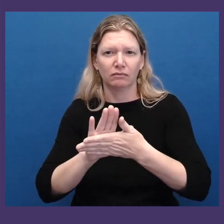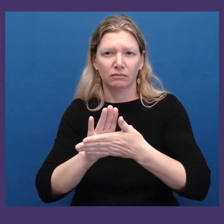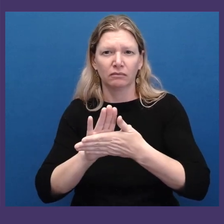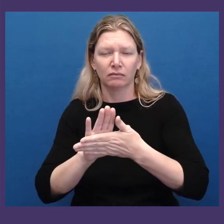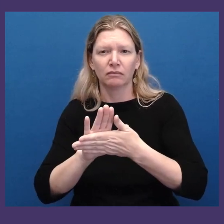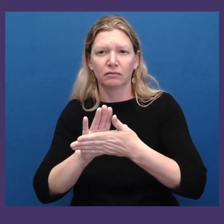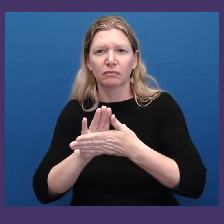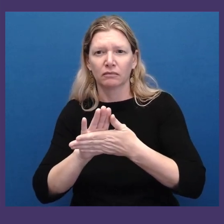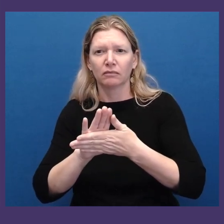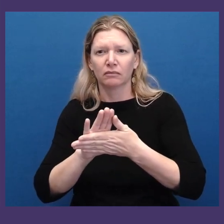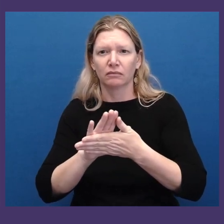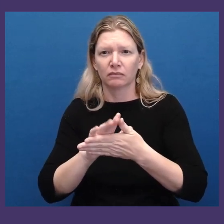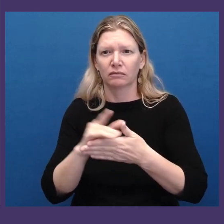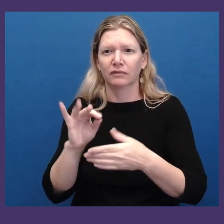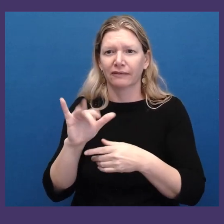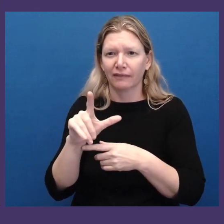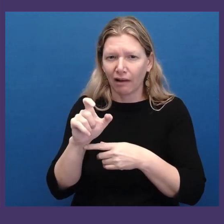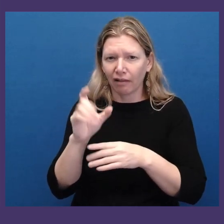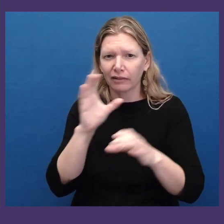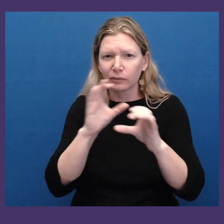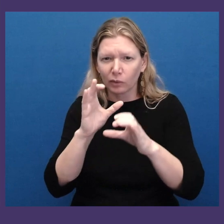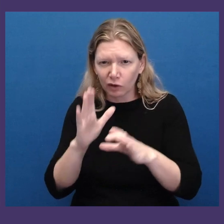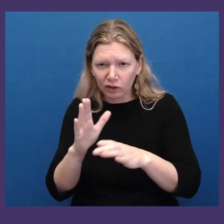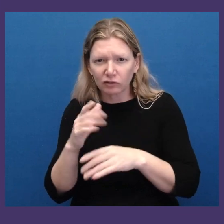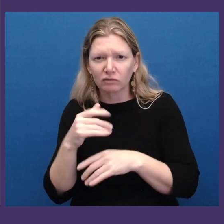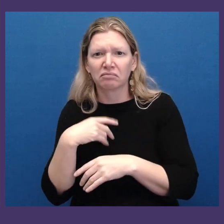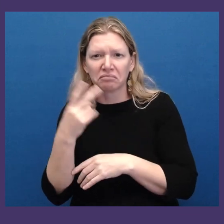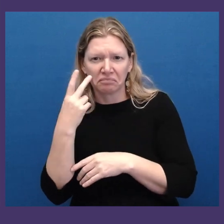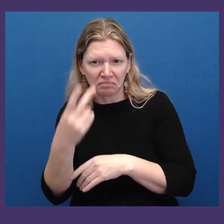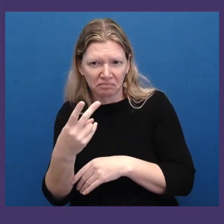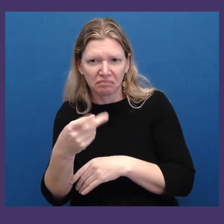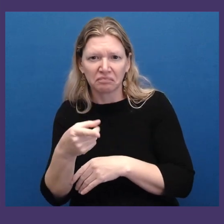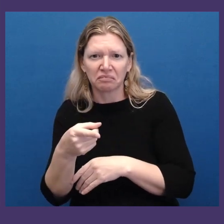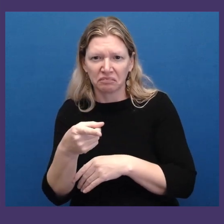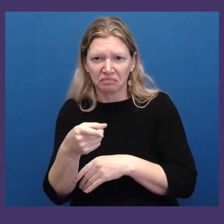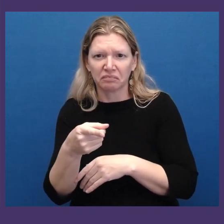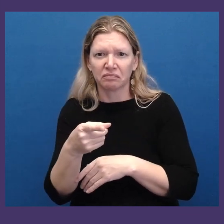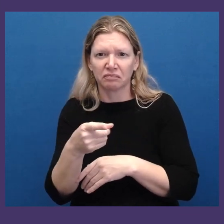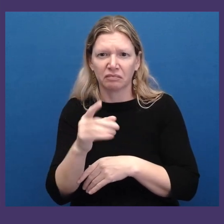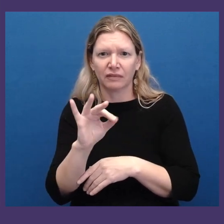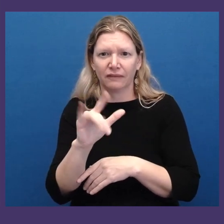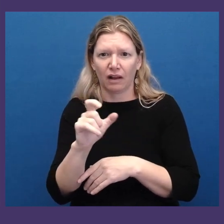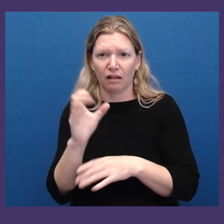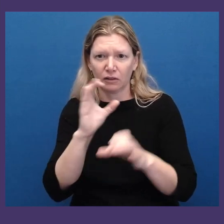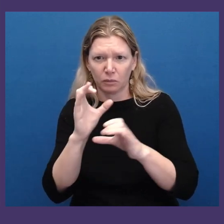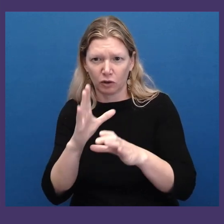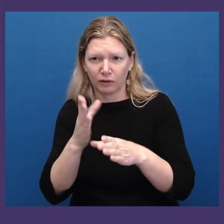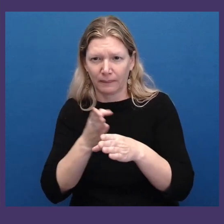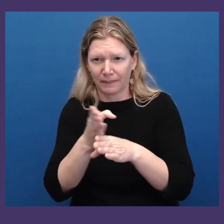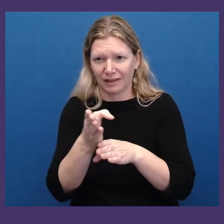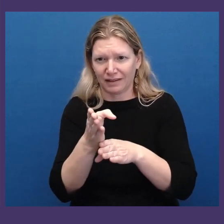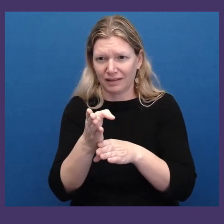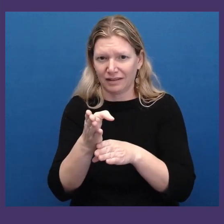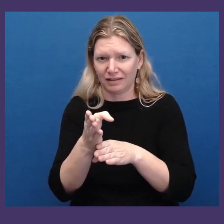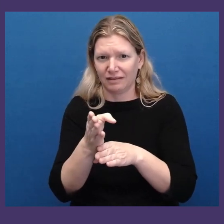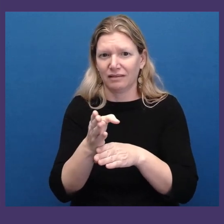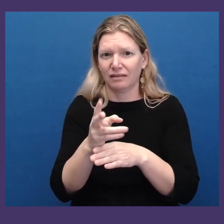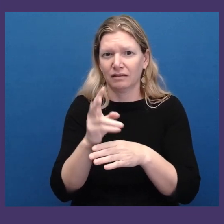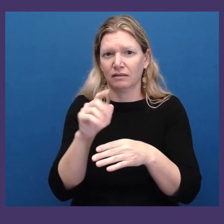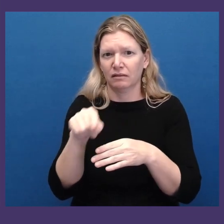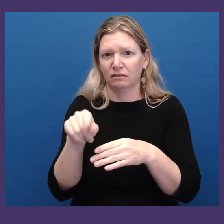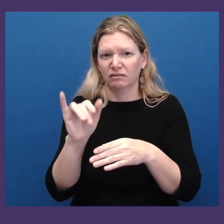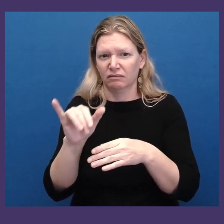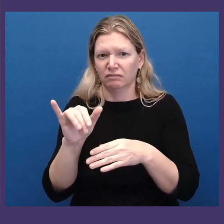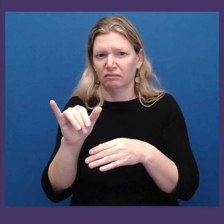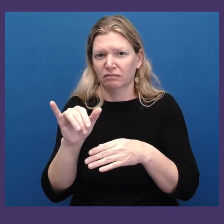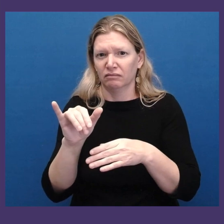see File Explorer, Main. main, Complementary information. complementary. And if I go to File Explorer, Home.